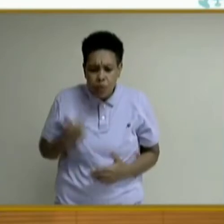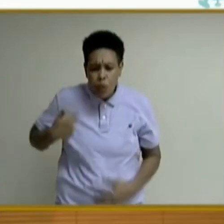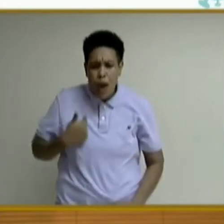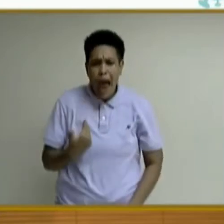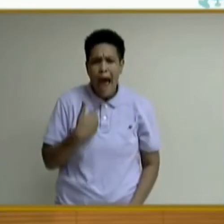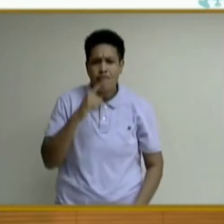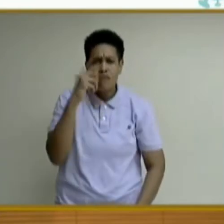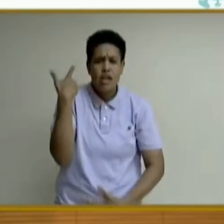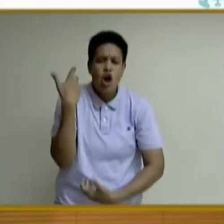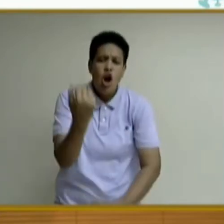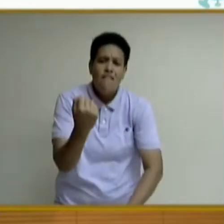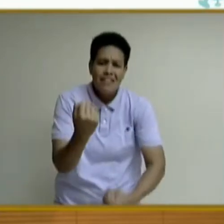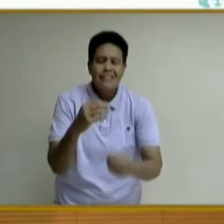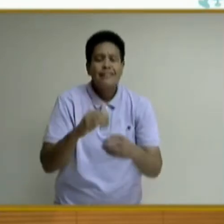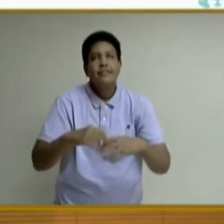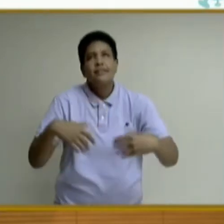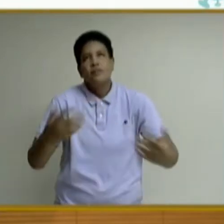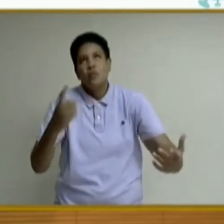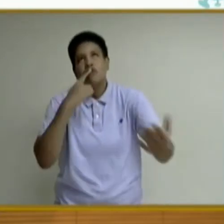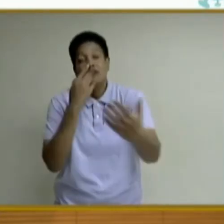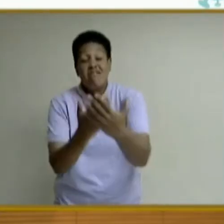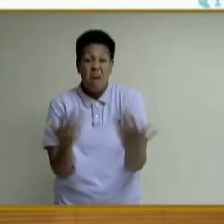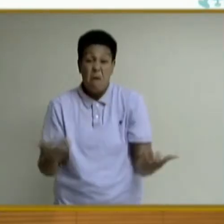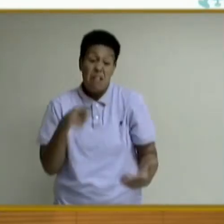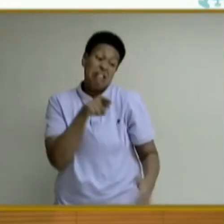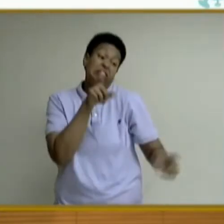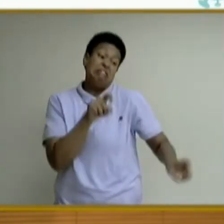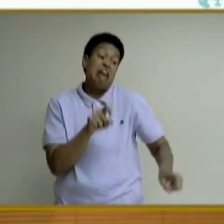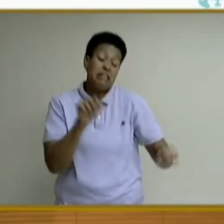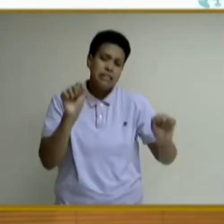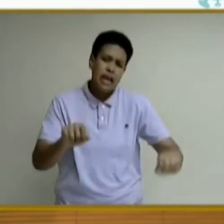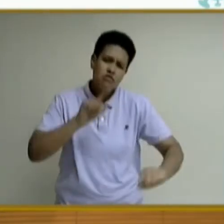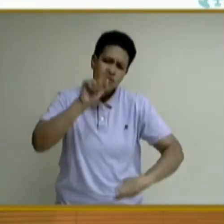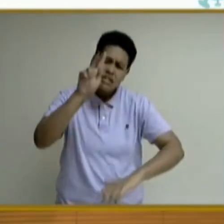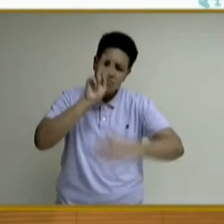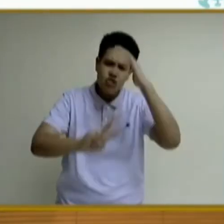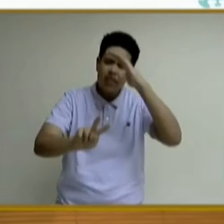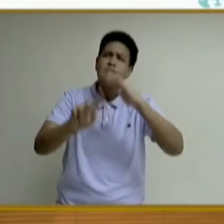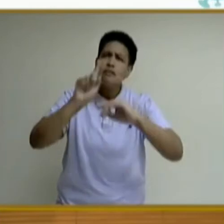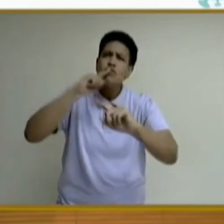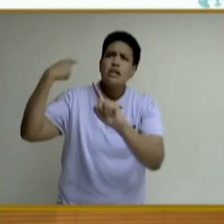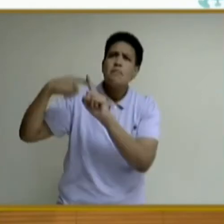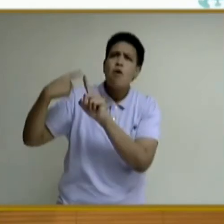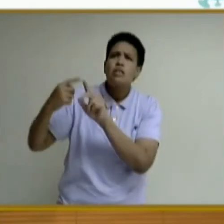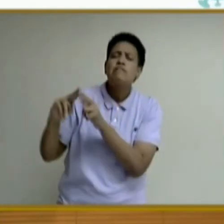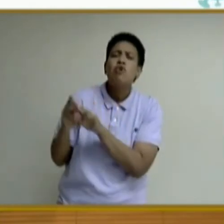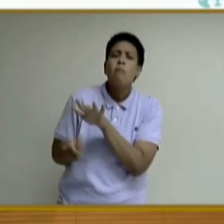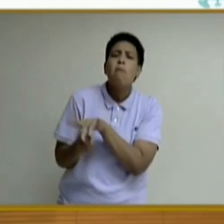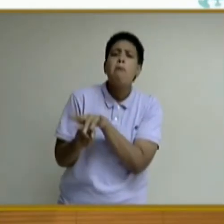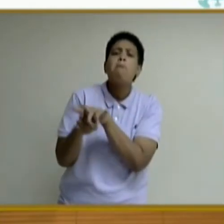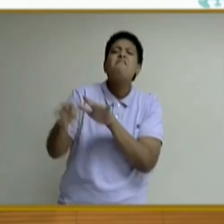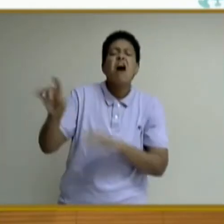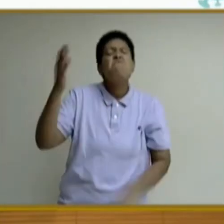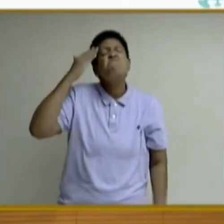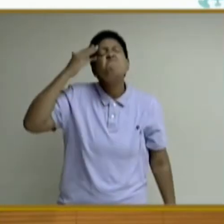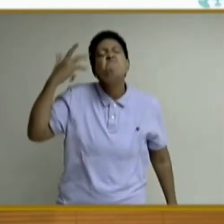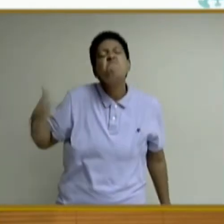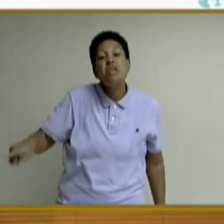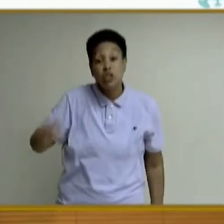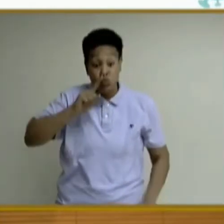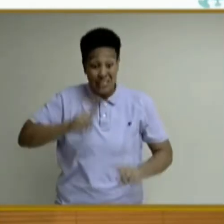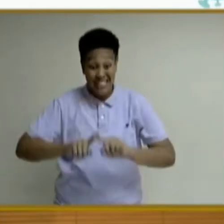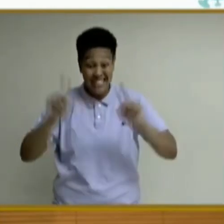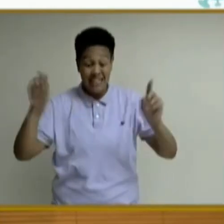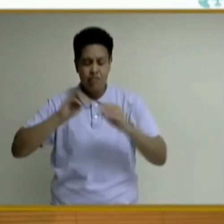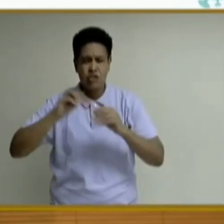have confidence in the fact that this test can predict the positive cases. There is a difference in